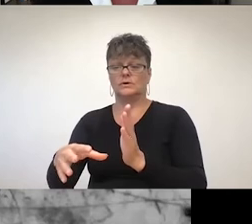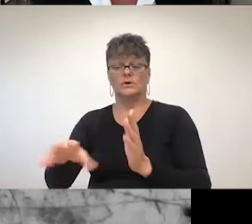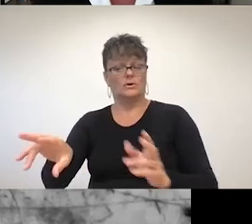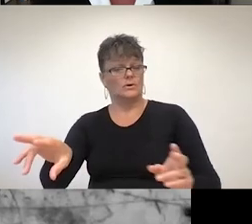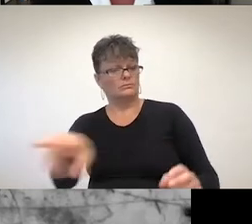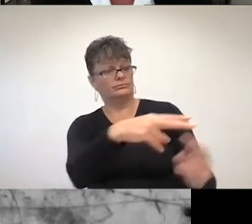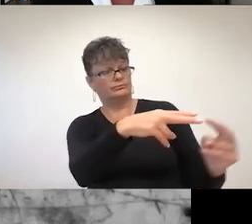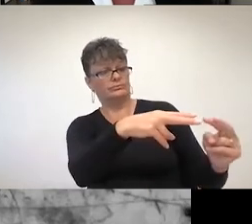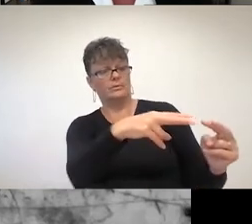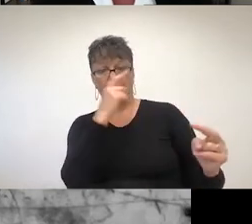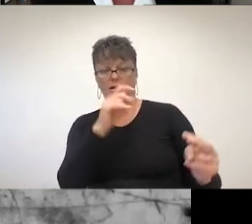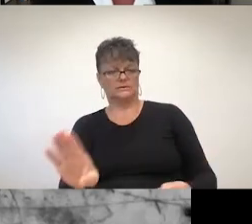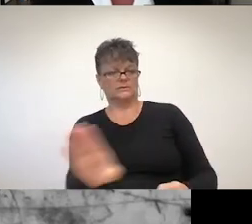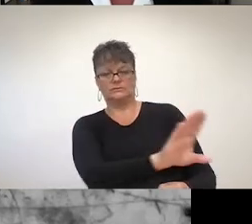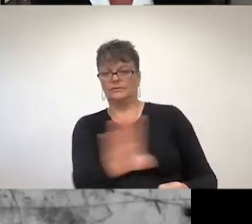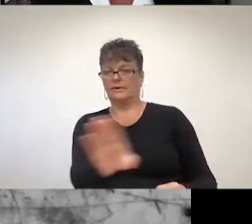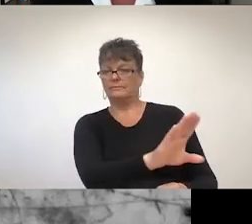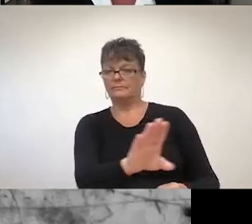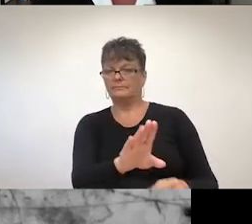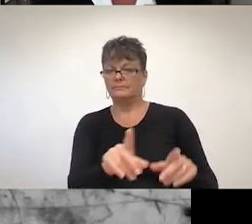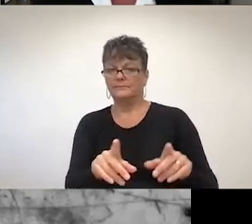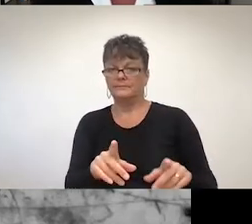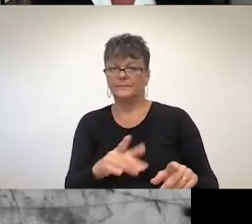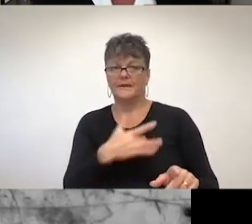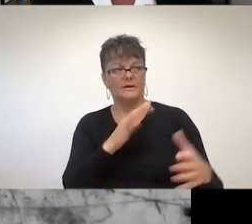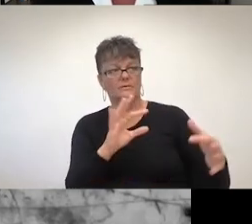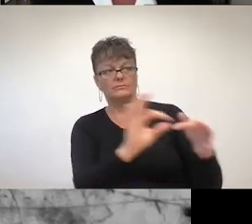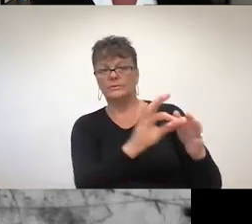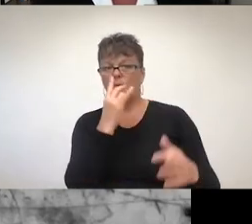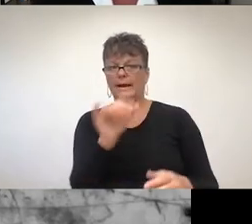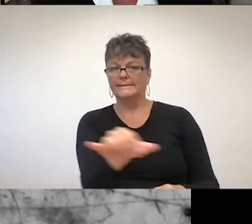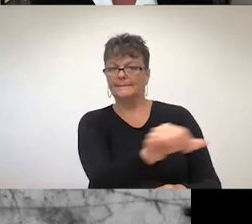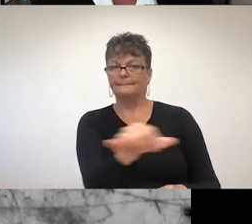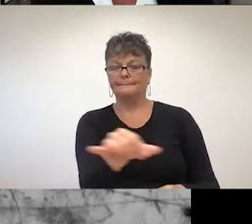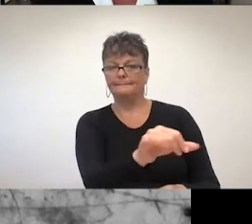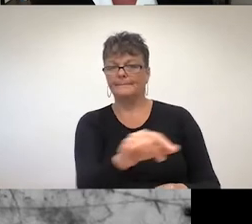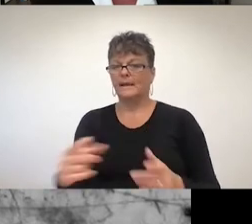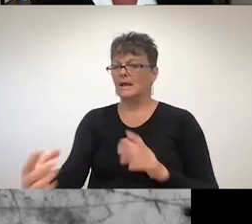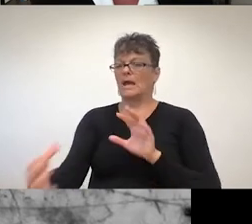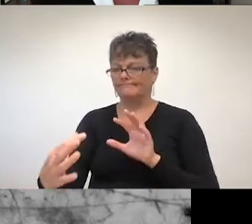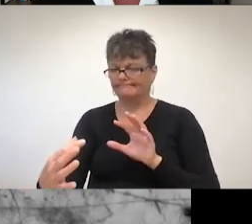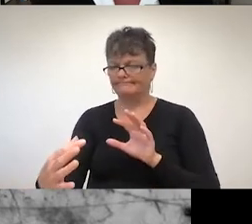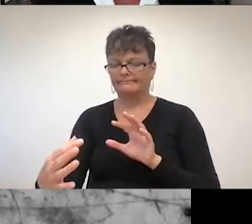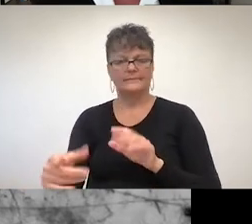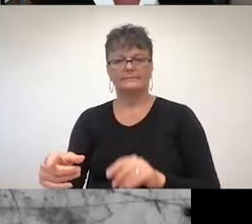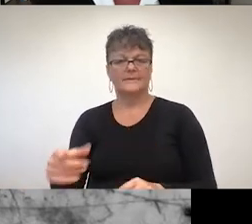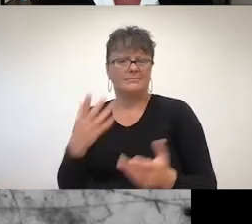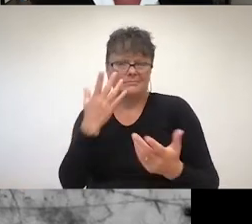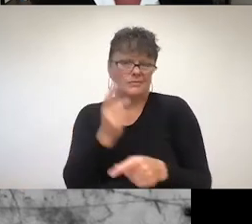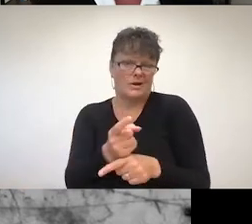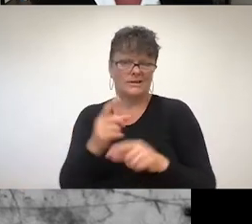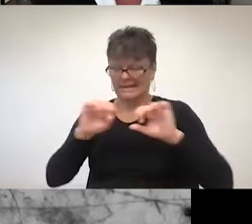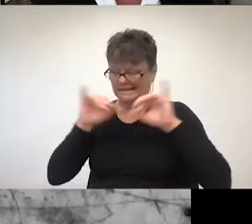for support to navigate these systems and our structures, which were not designed to be inclusive. Our systems and